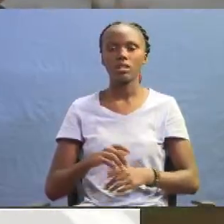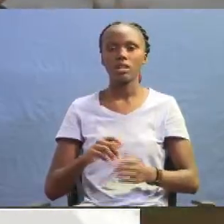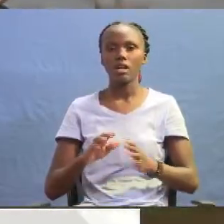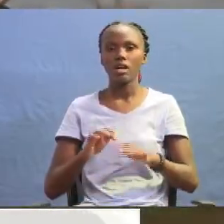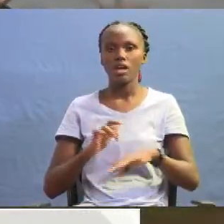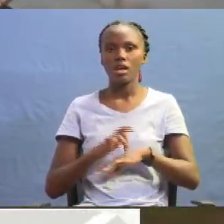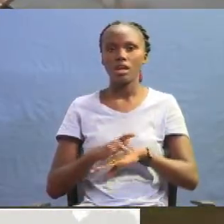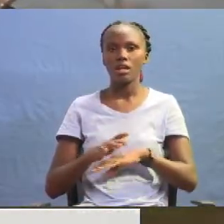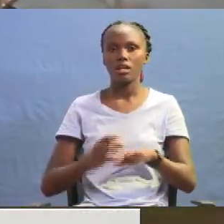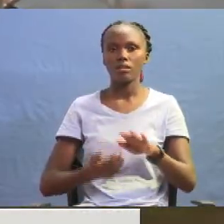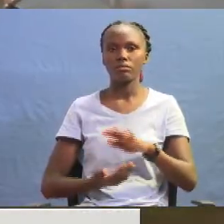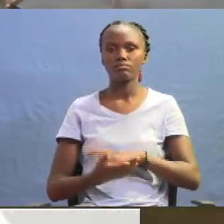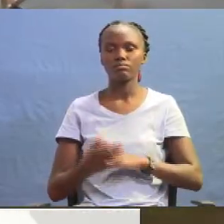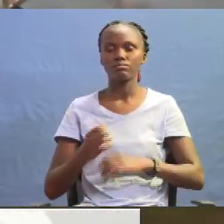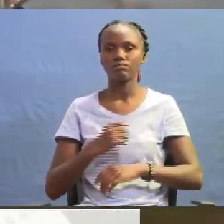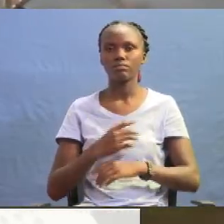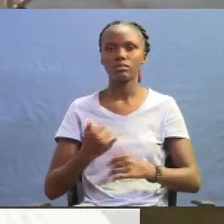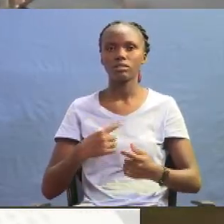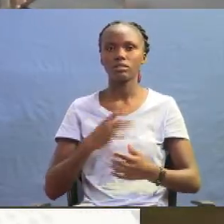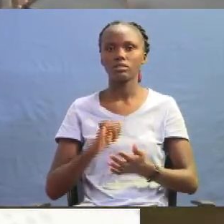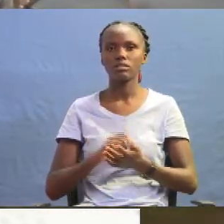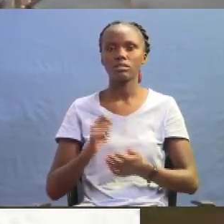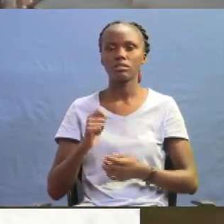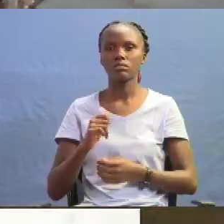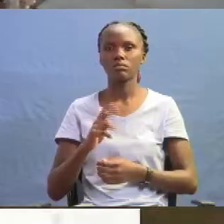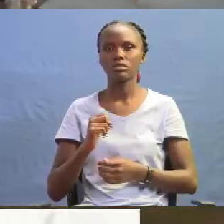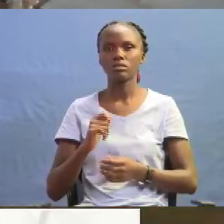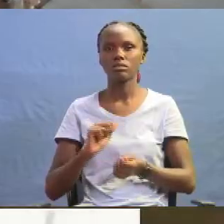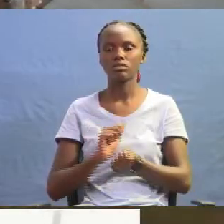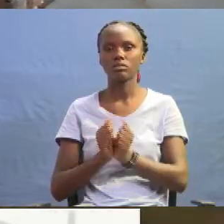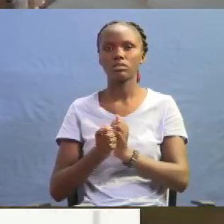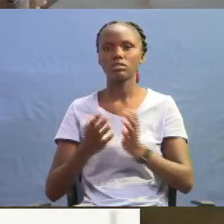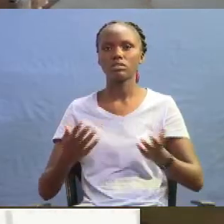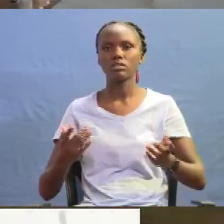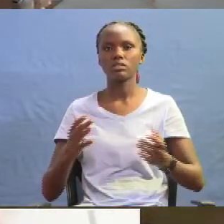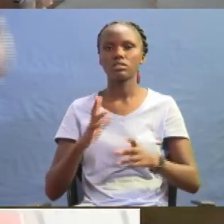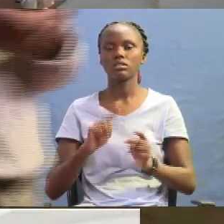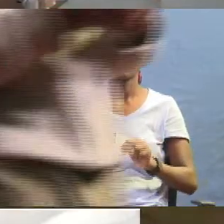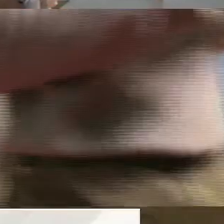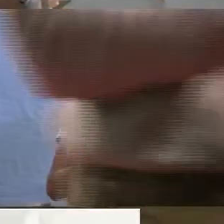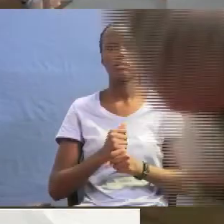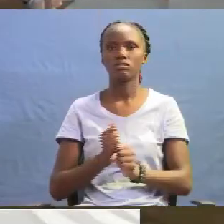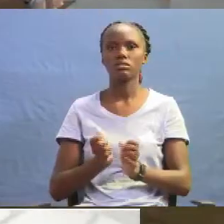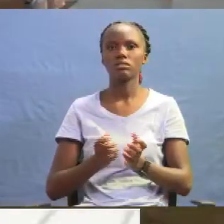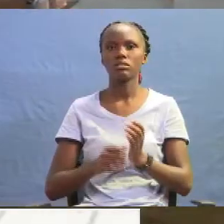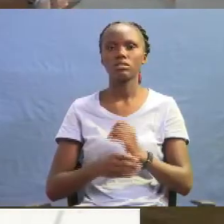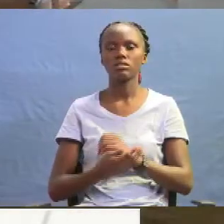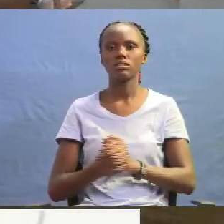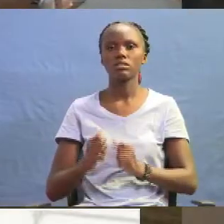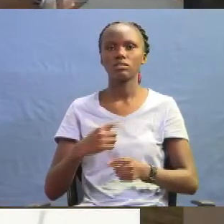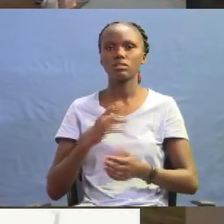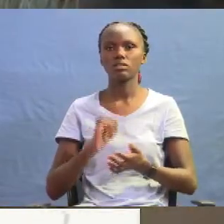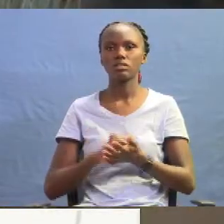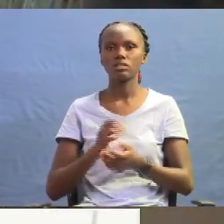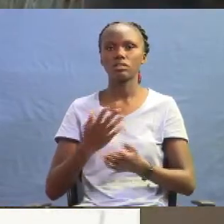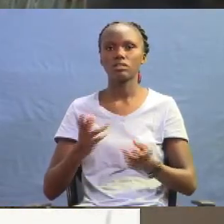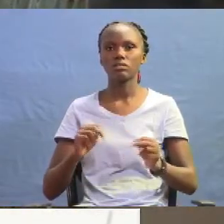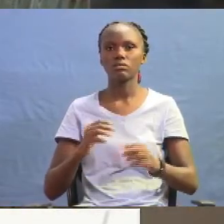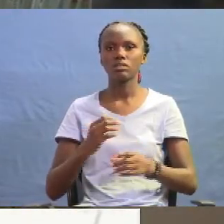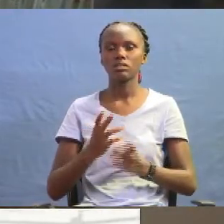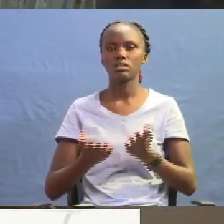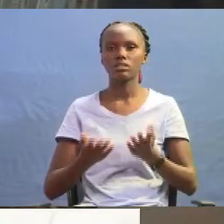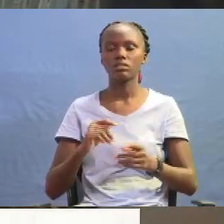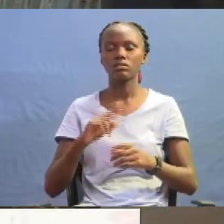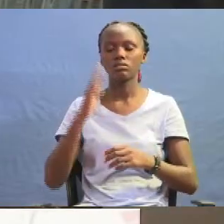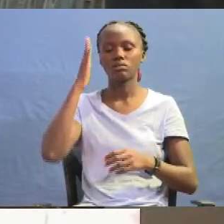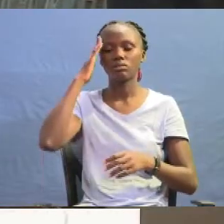Earlier this month, similar incidents were reported at Tambachi secondary schools and Embakasi girls. Research indicates that these outbreaks may be linked to Kenya Certificate